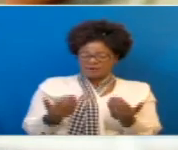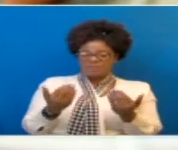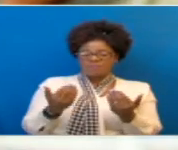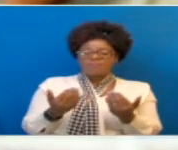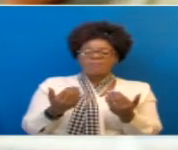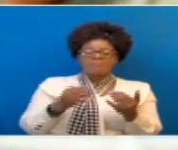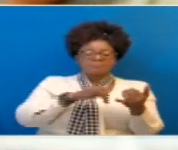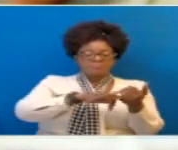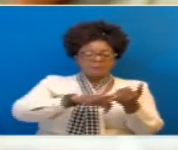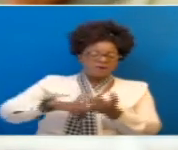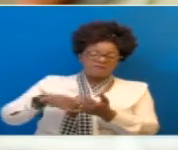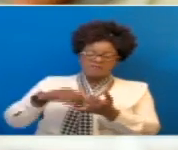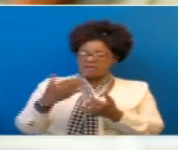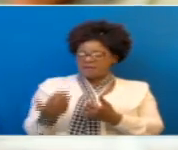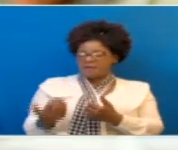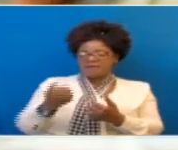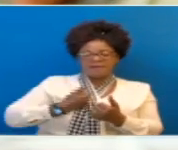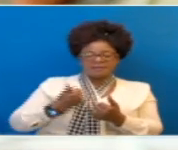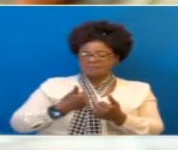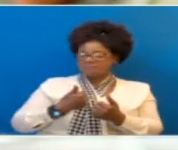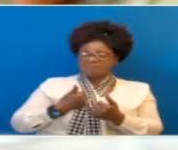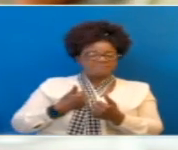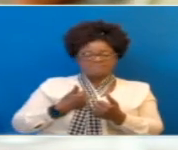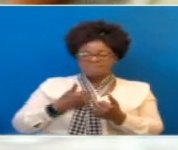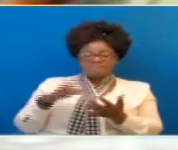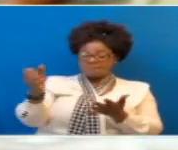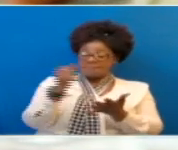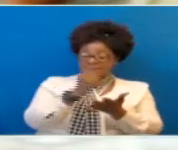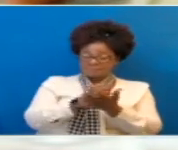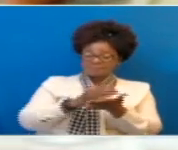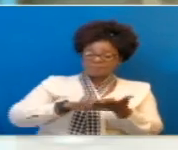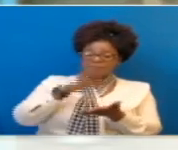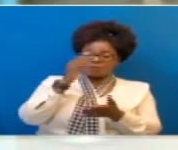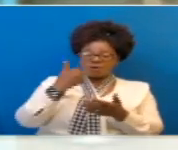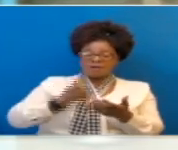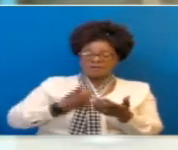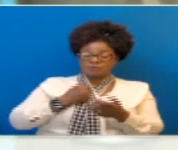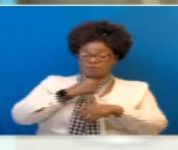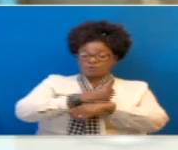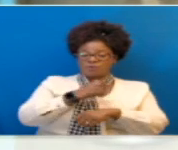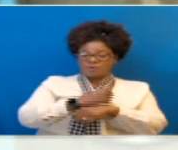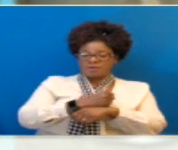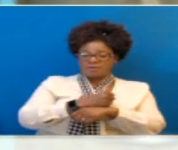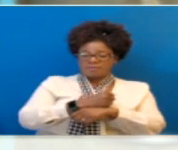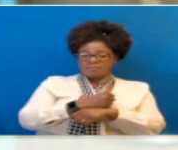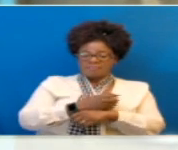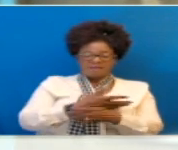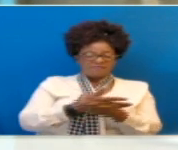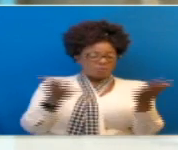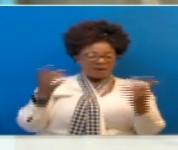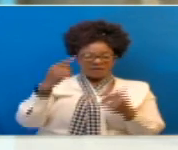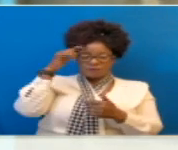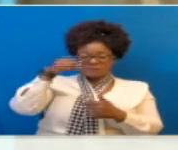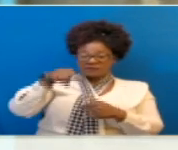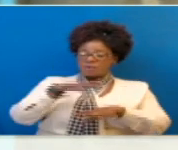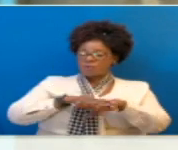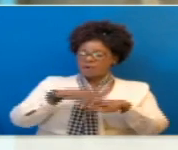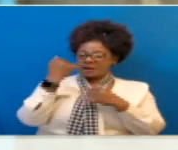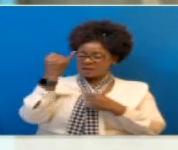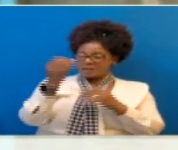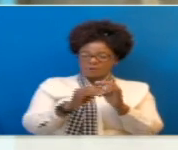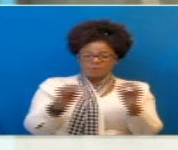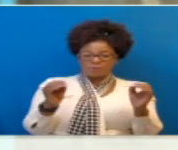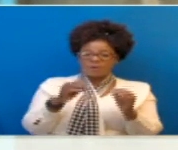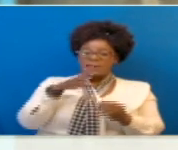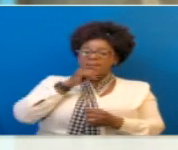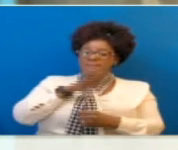to marry off their younger girls or even enroll more girls to school, and even FGM has come down. Though not everyone thought this was a great idea in the beginning,